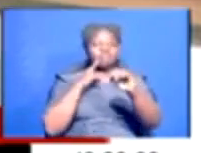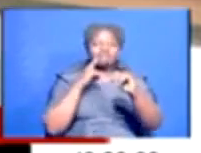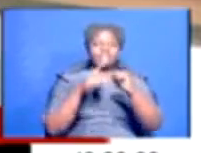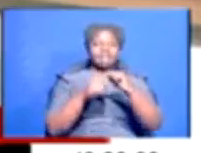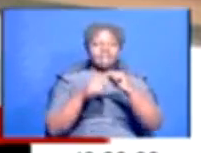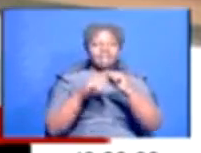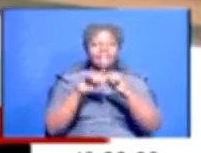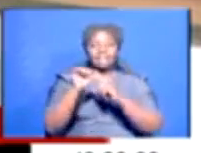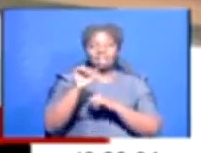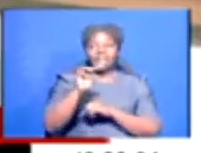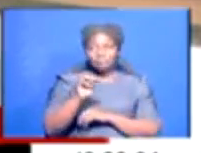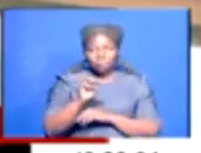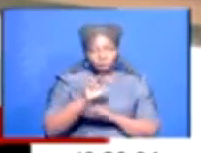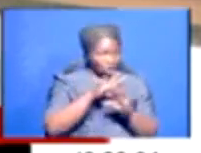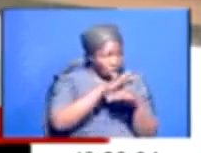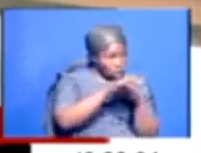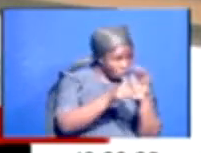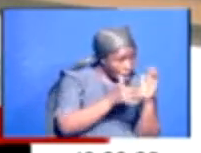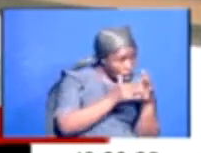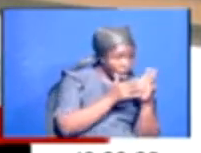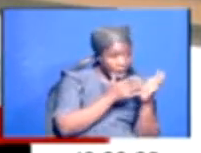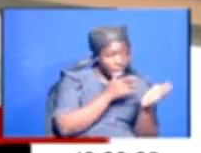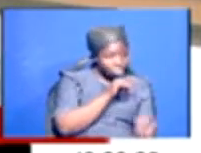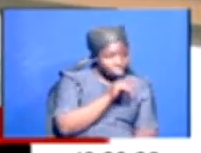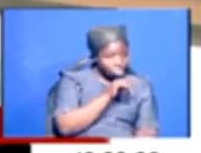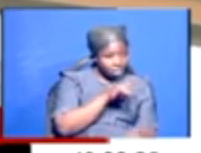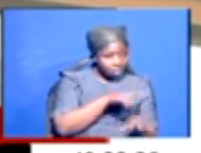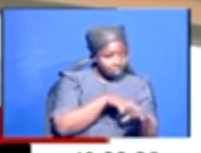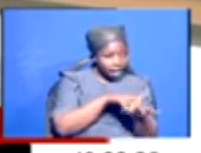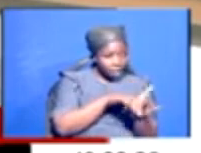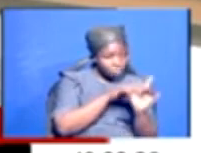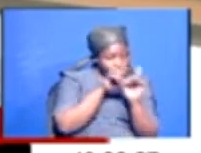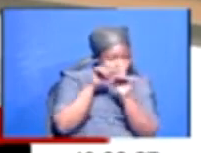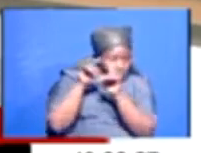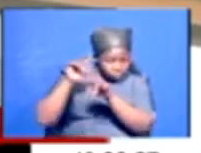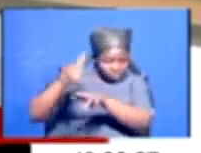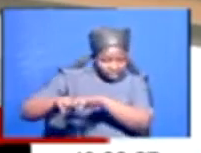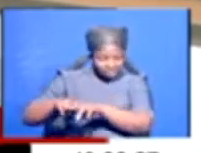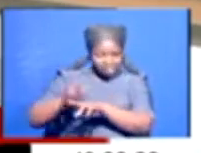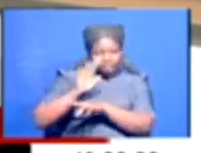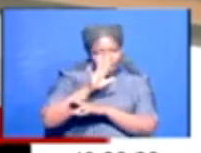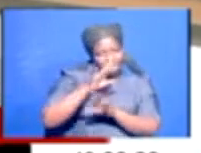all that when it comes to the seat that you've got to use, that's about